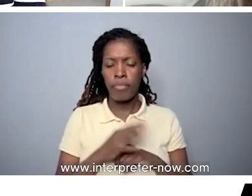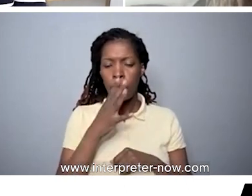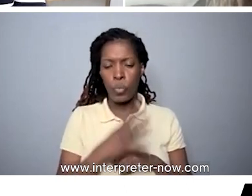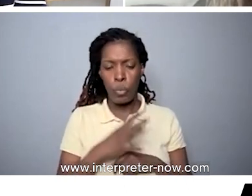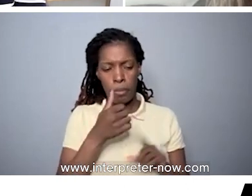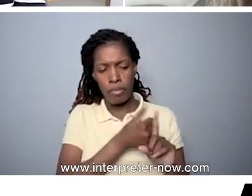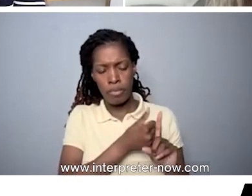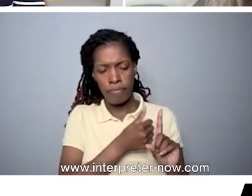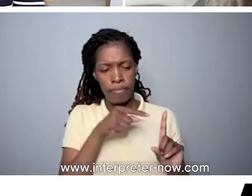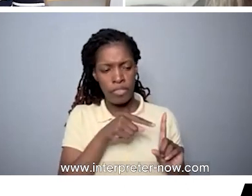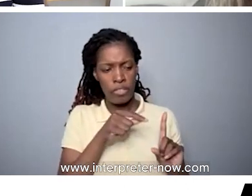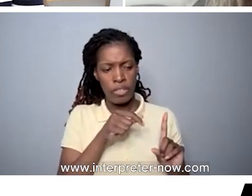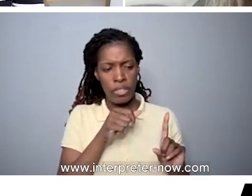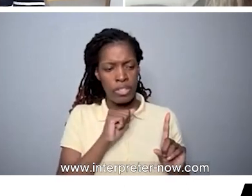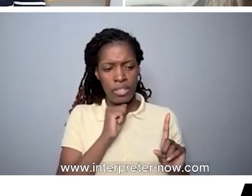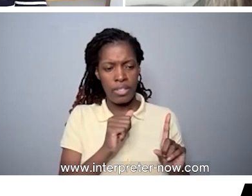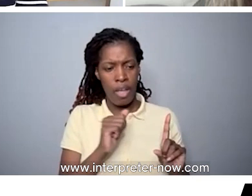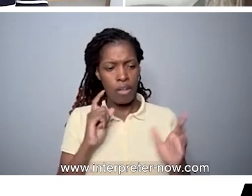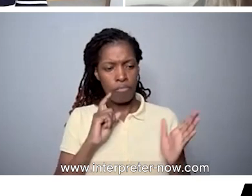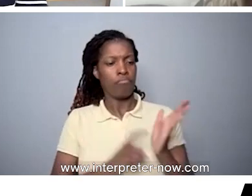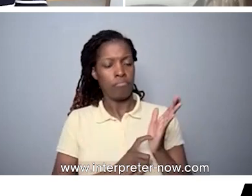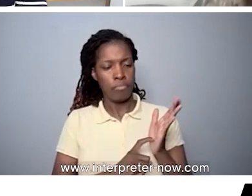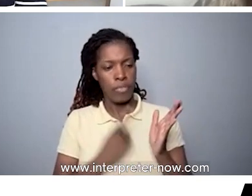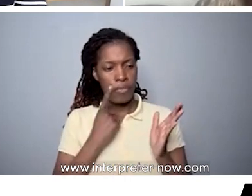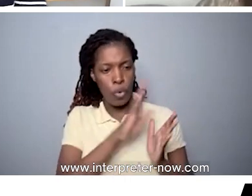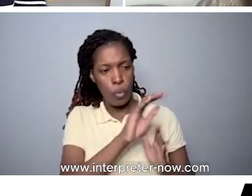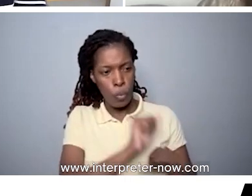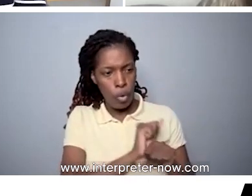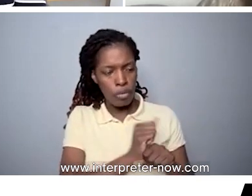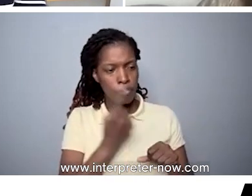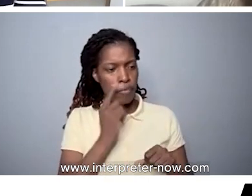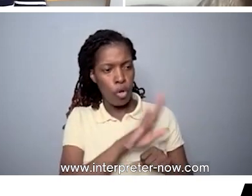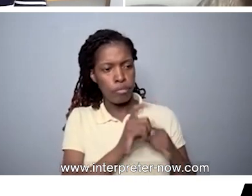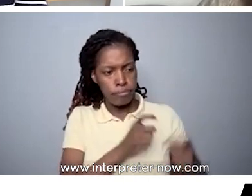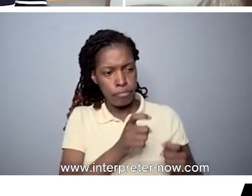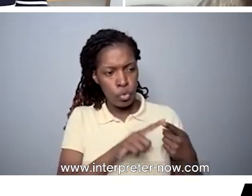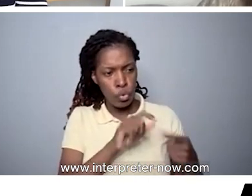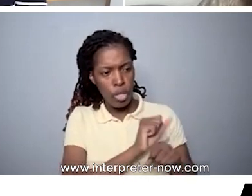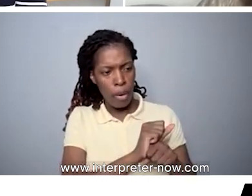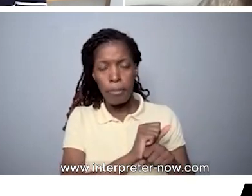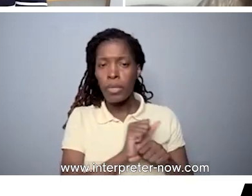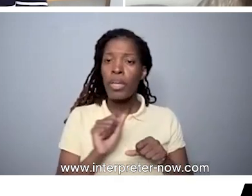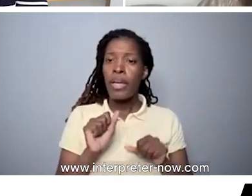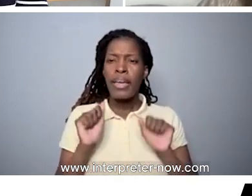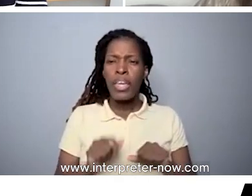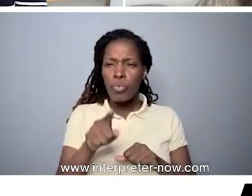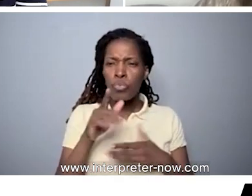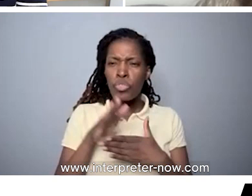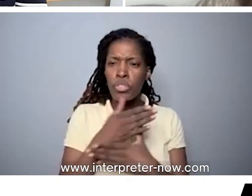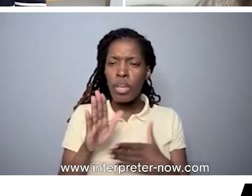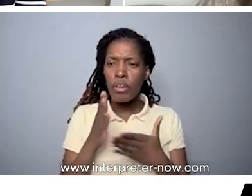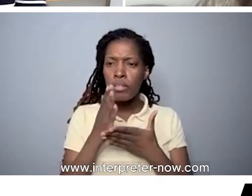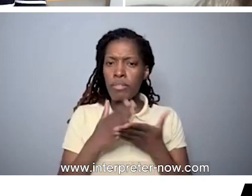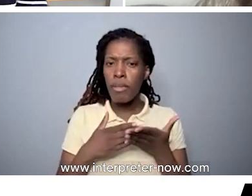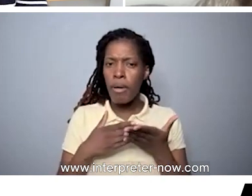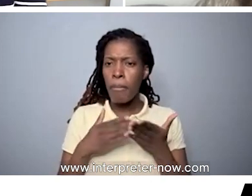being, it turned out the woman was not being recognized for her contributions. Can you share any ways that